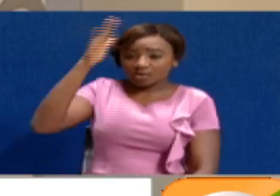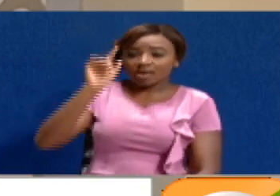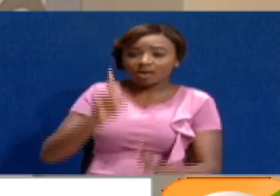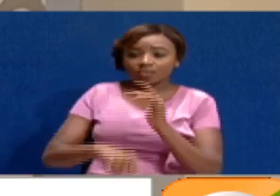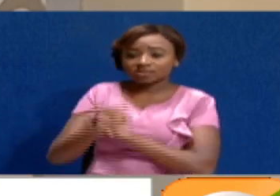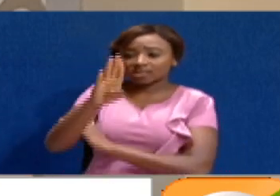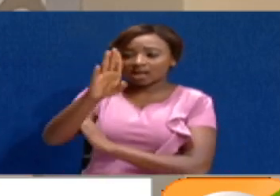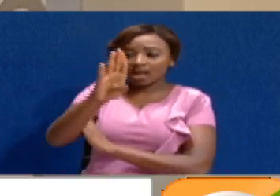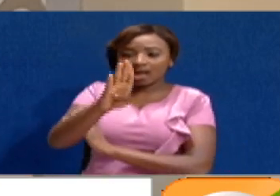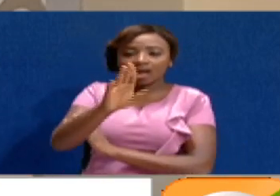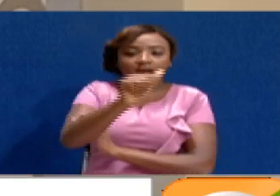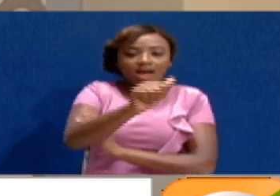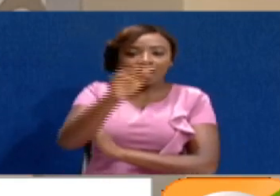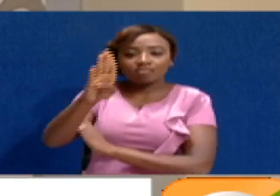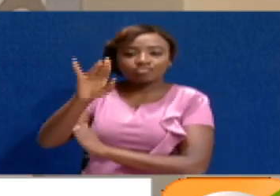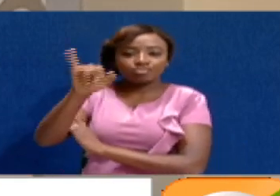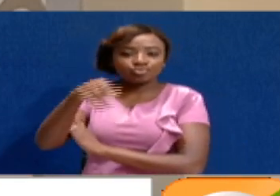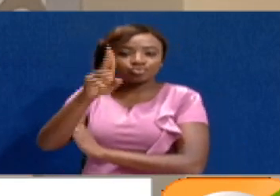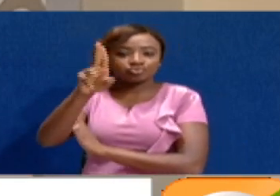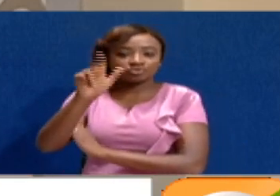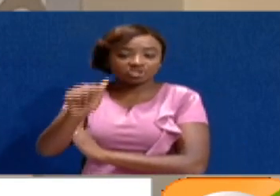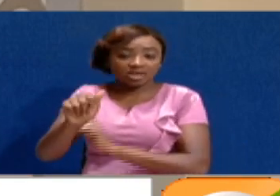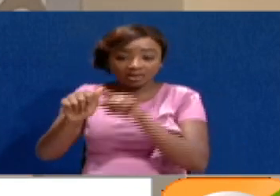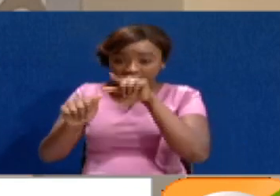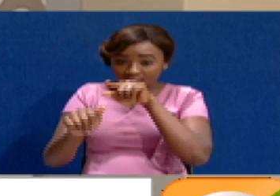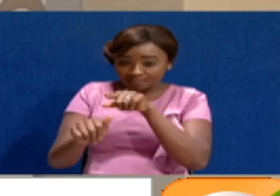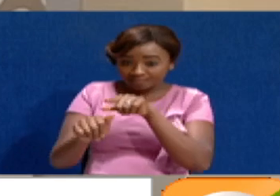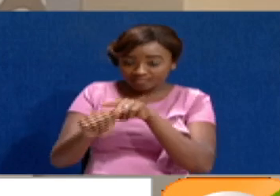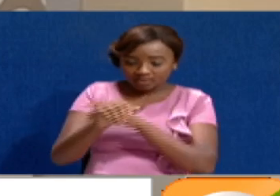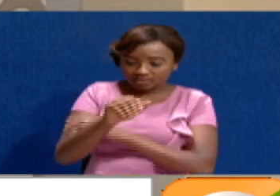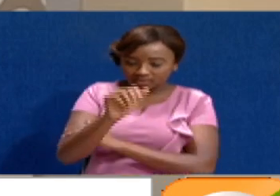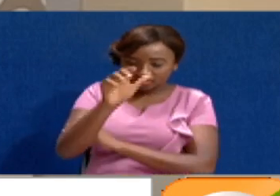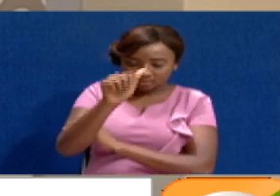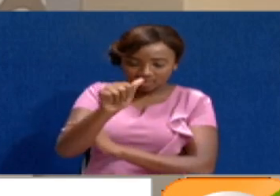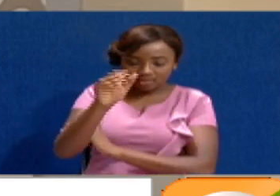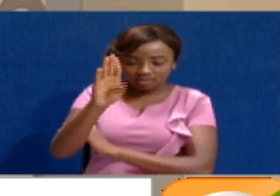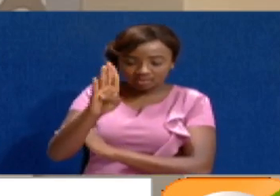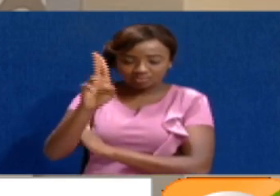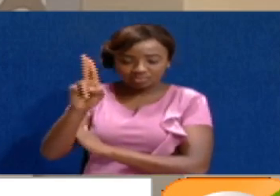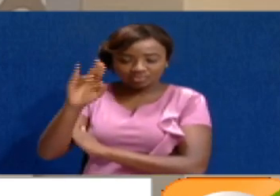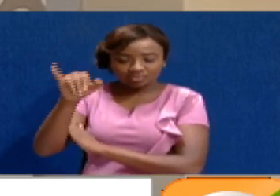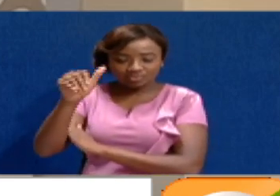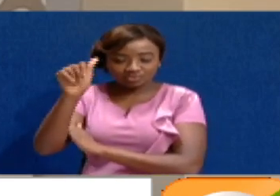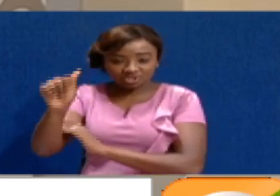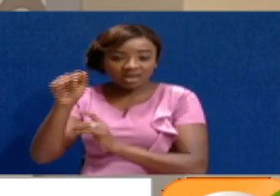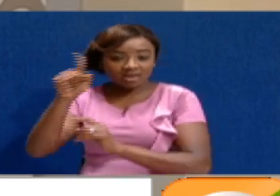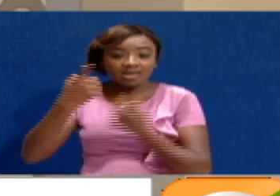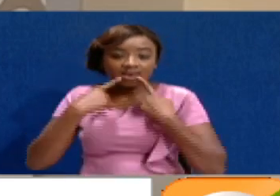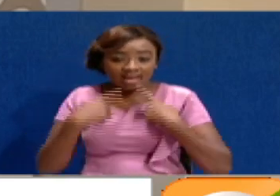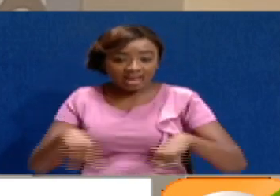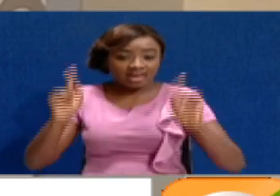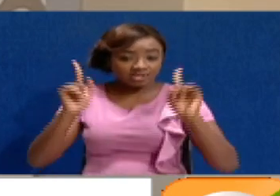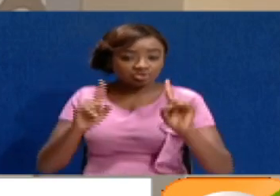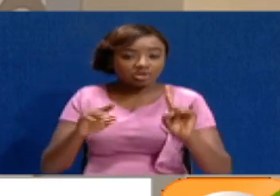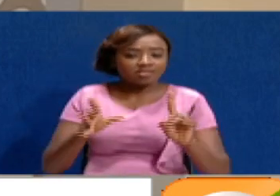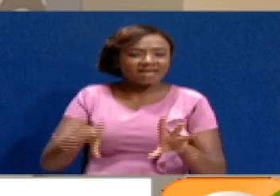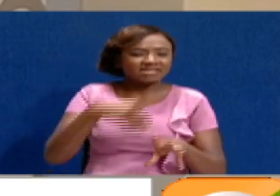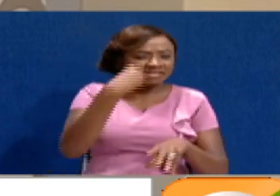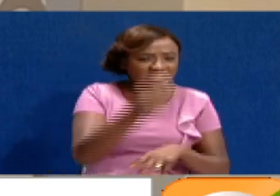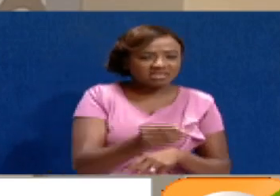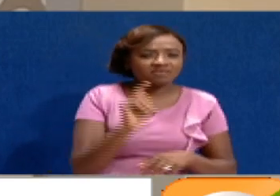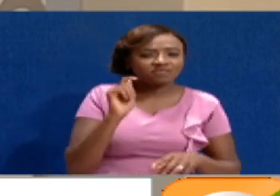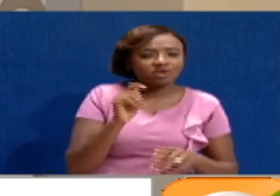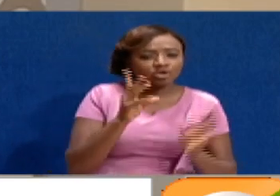of 2001, a pledge to allocate 15% of the annual budget to healthcare, a declaration Kenya signed